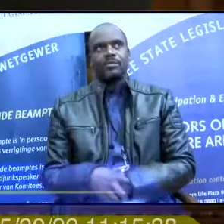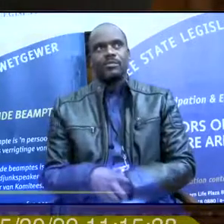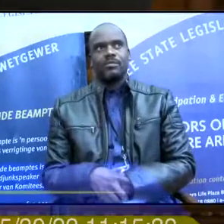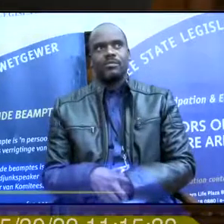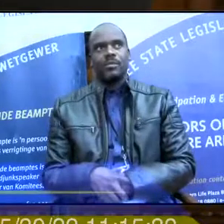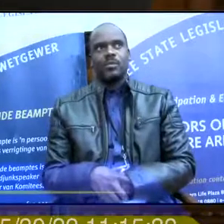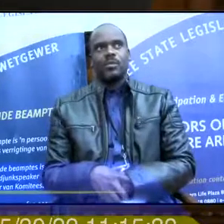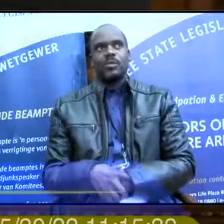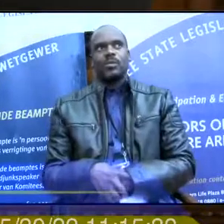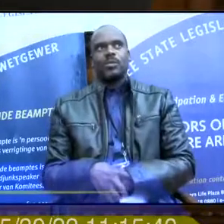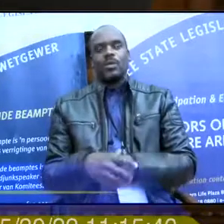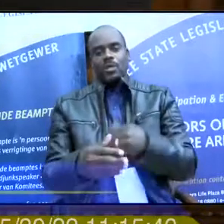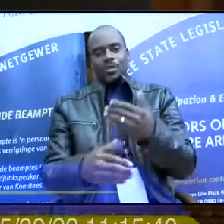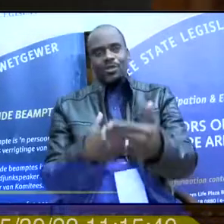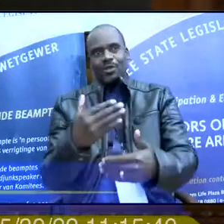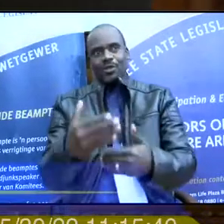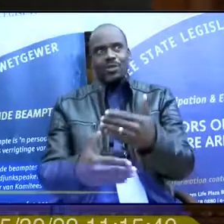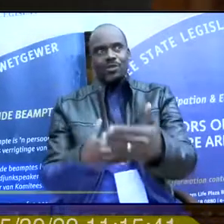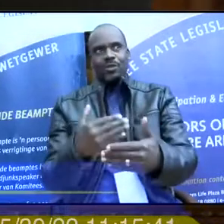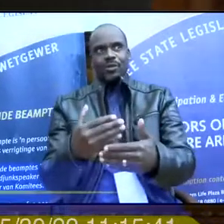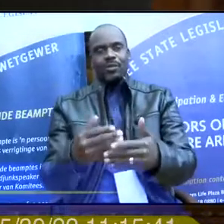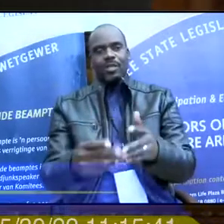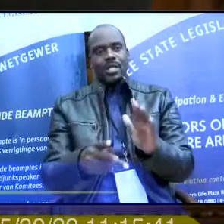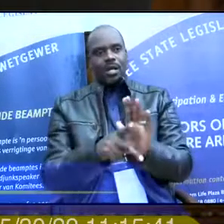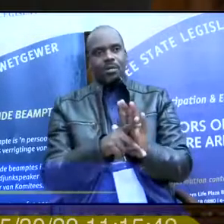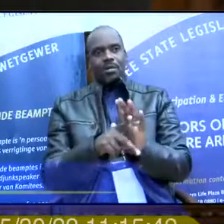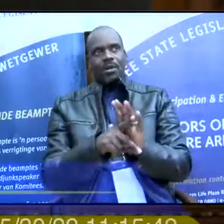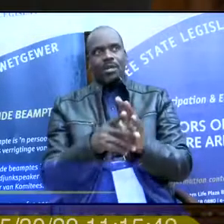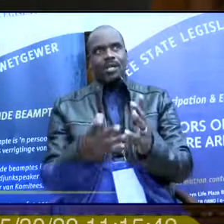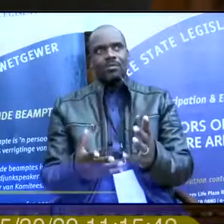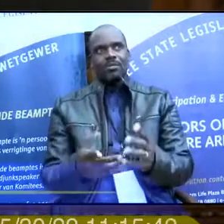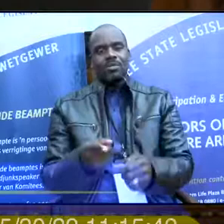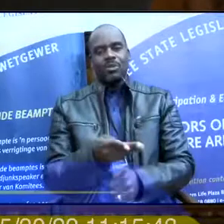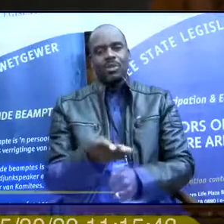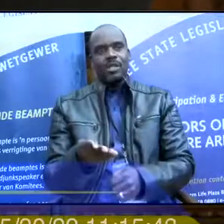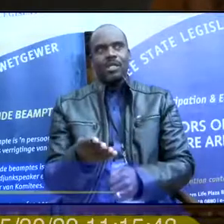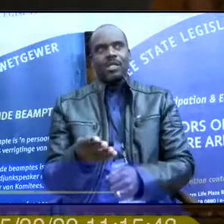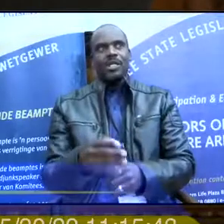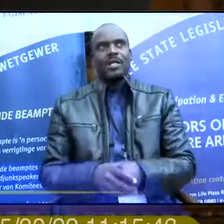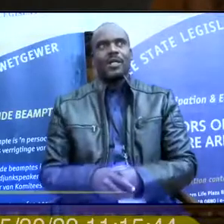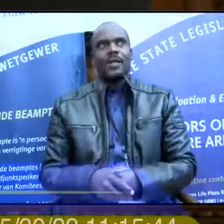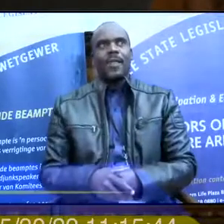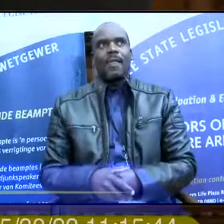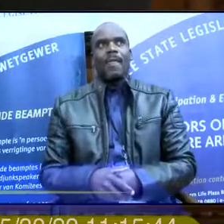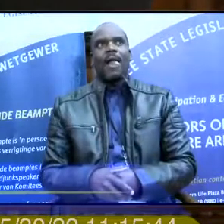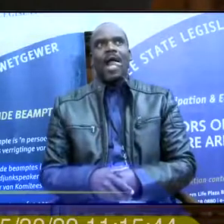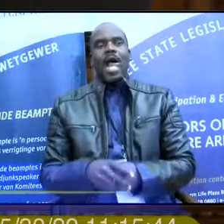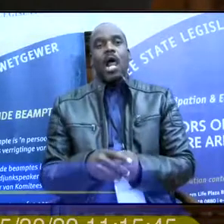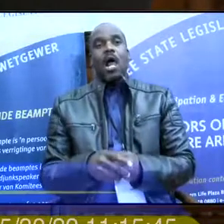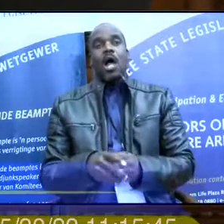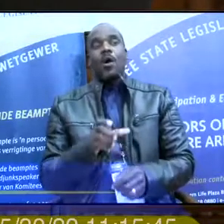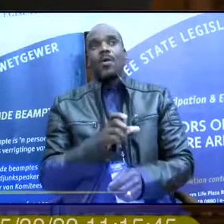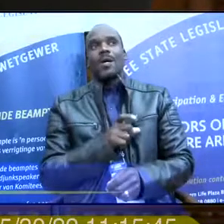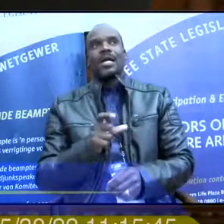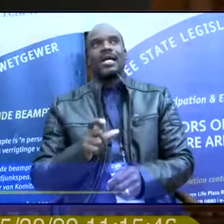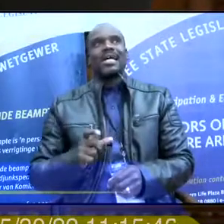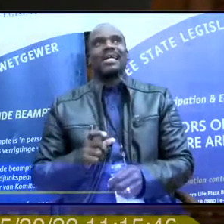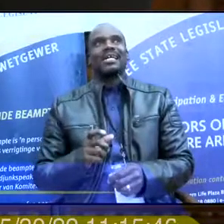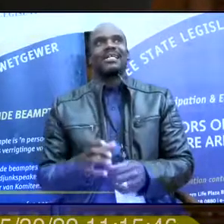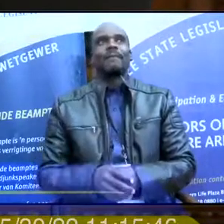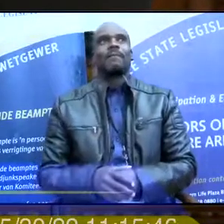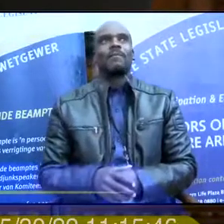a continued weak economic growth has also translated into poor labor mark market outcomes and we're going to have to face